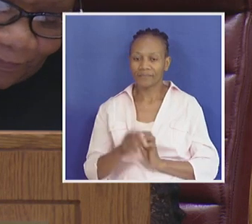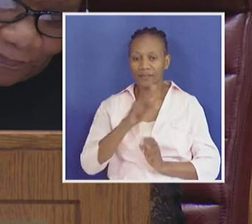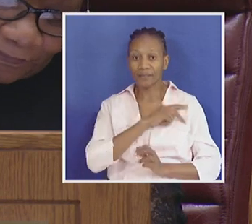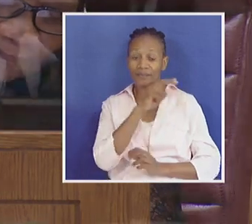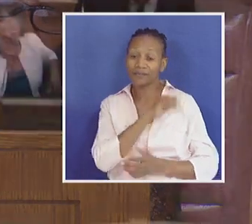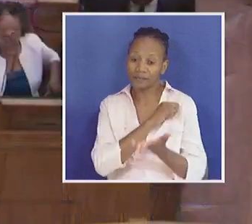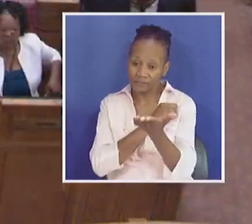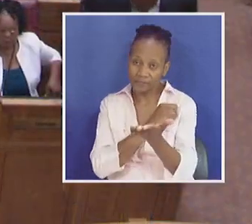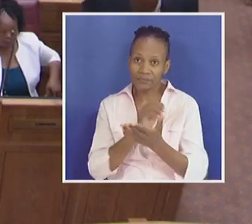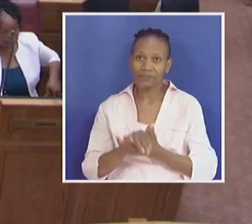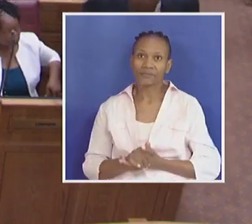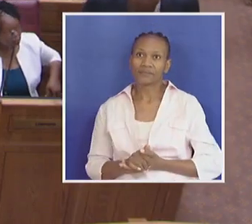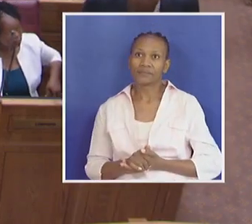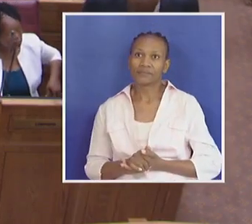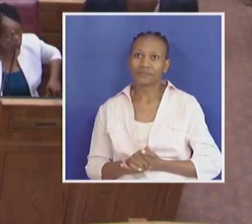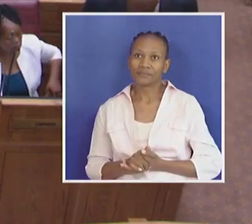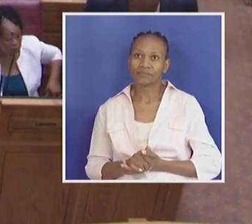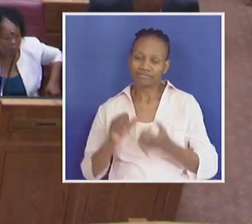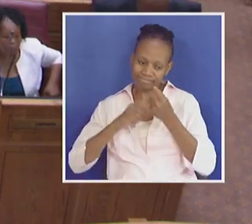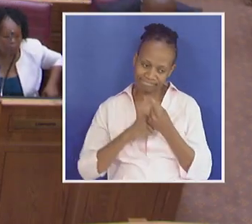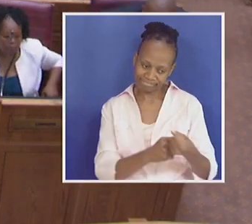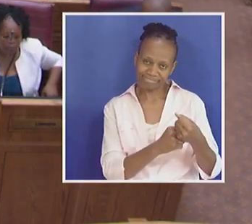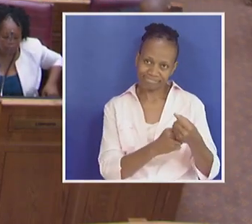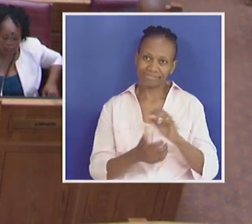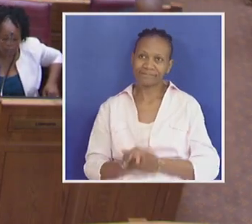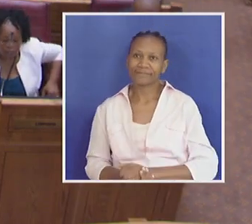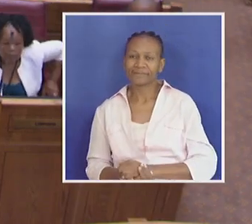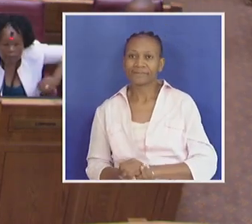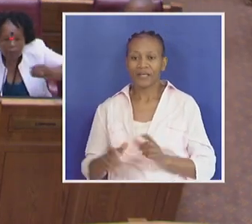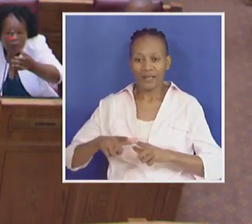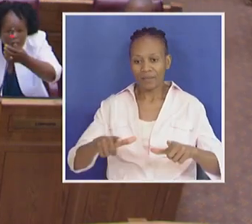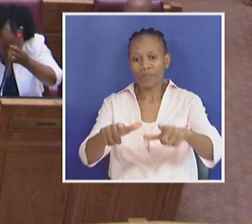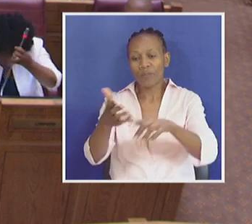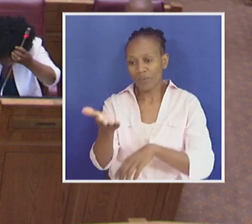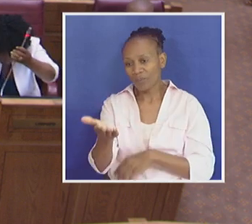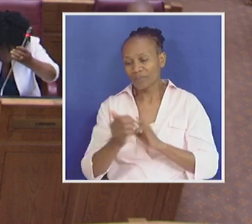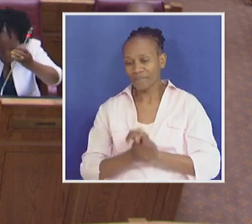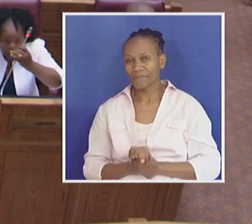KZN. KZN voted in favor. Limpopo.